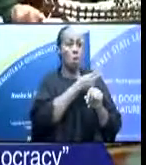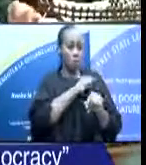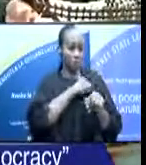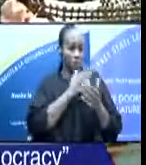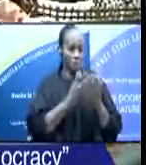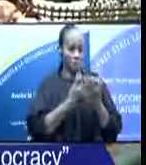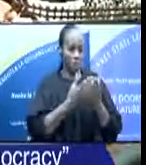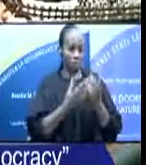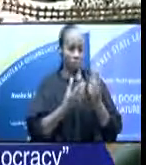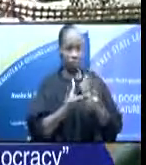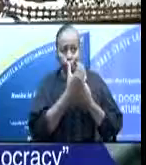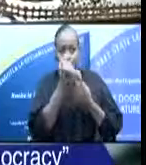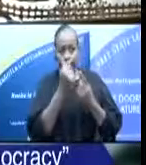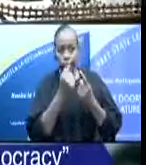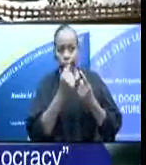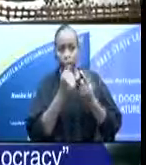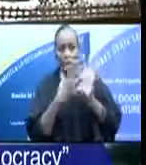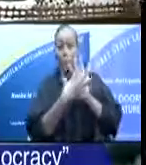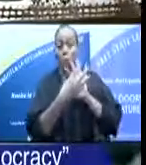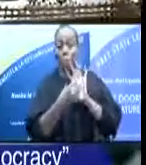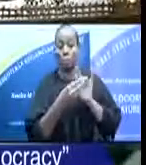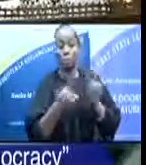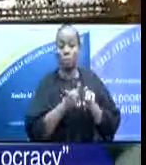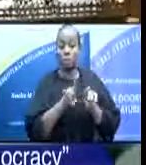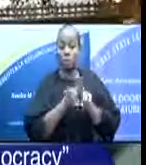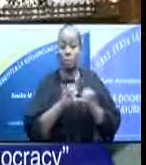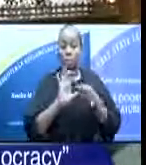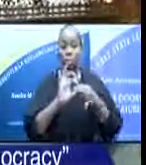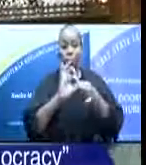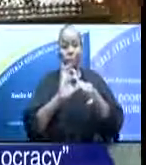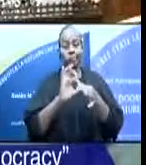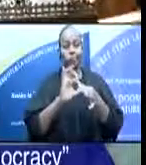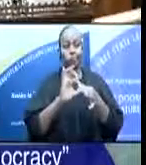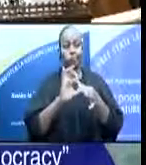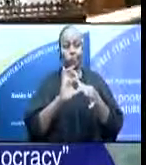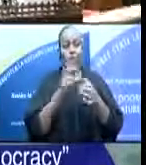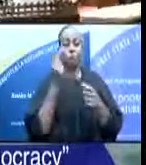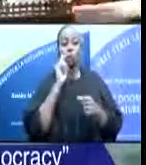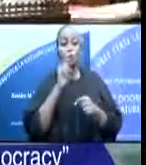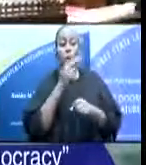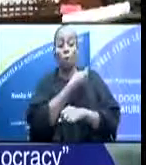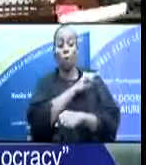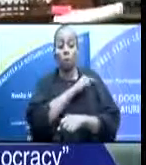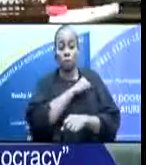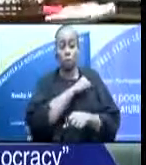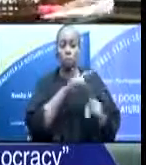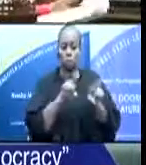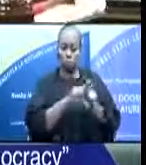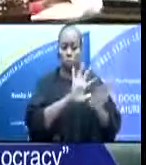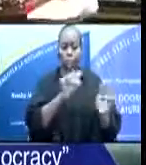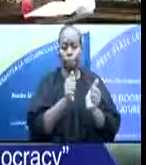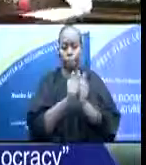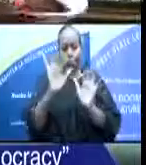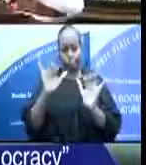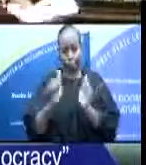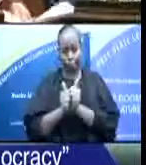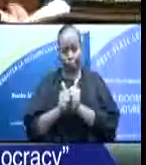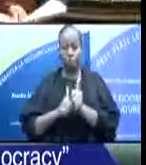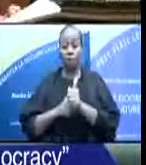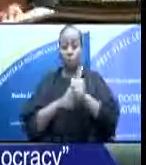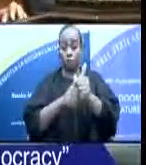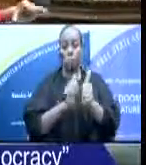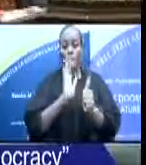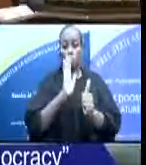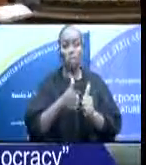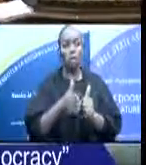and willing as that team, and as the committee saw at that hospital, other similar partnerships will follow, I can guarantee you